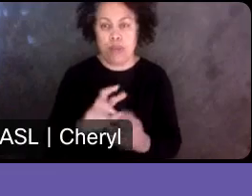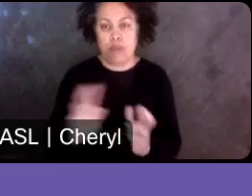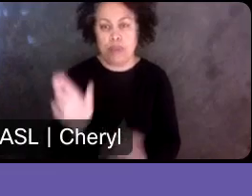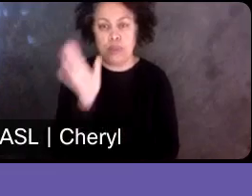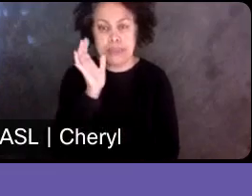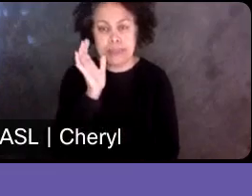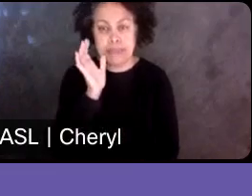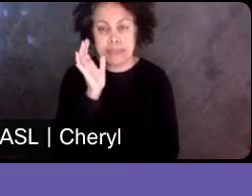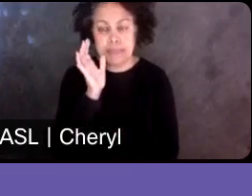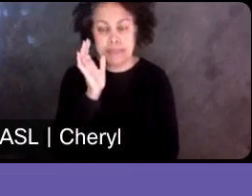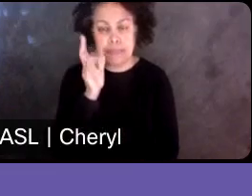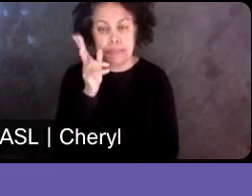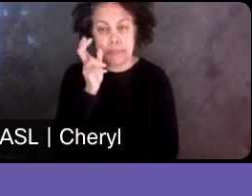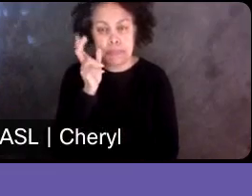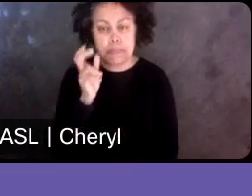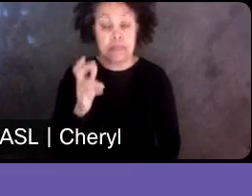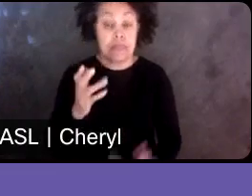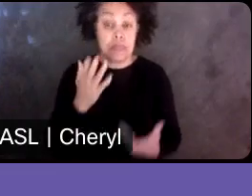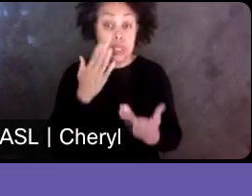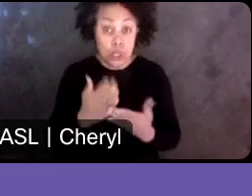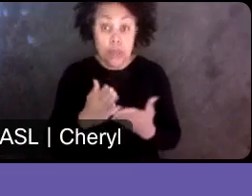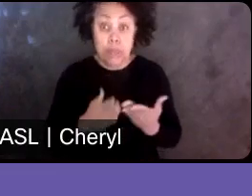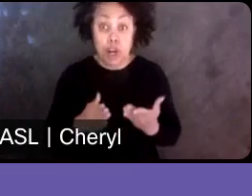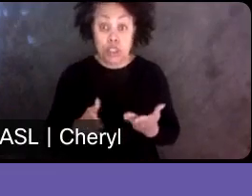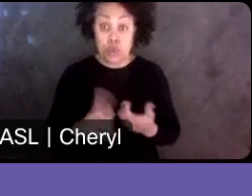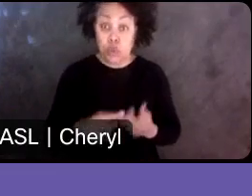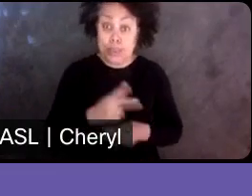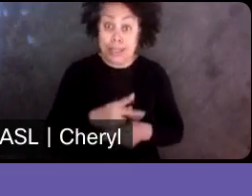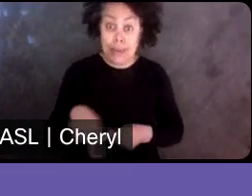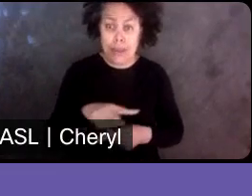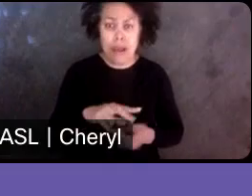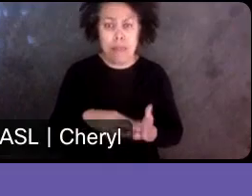think a good part of taking care of these people is to actually listen.